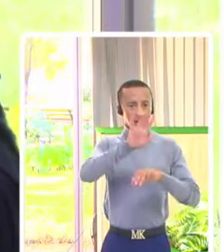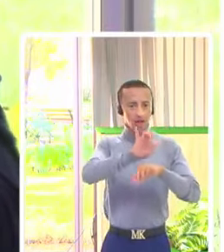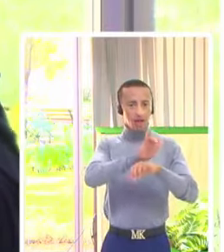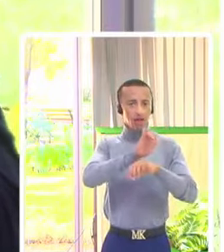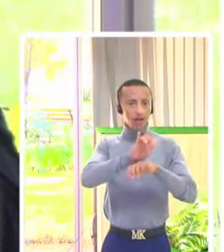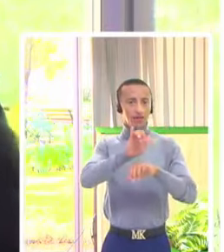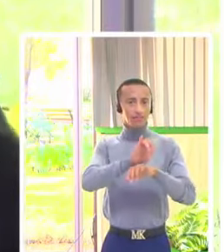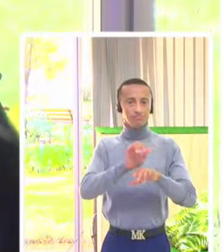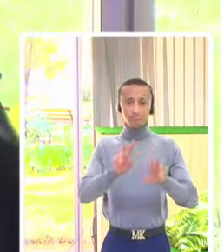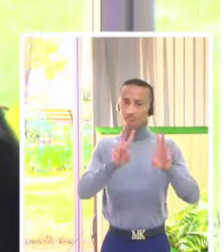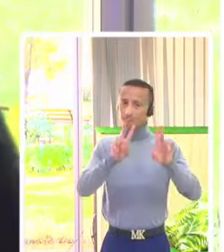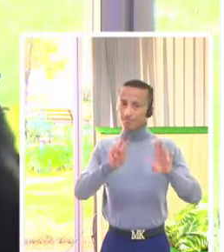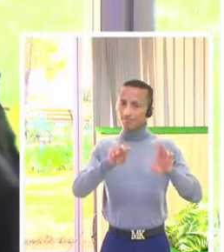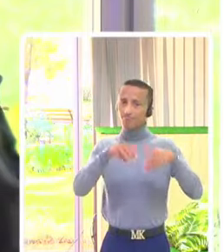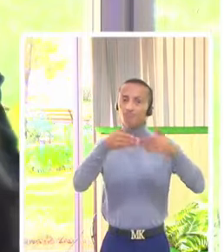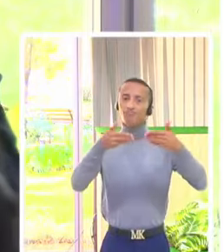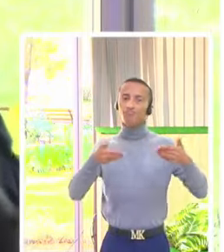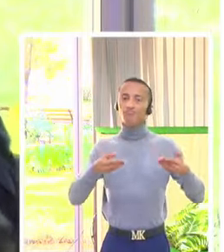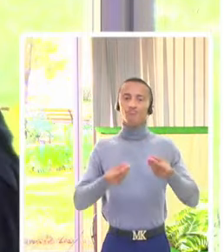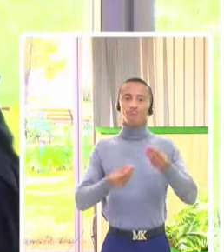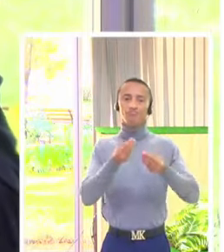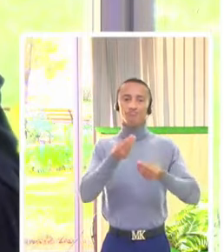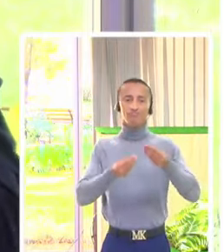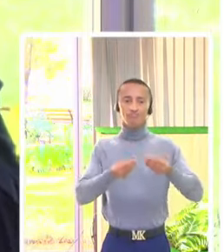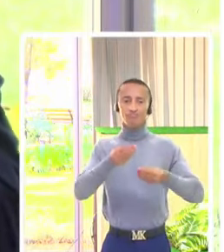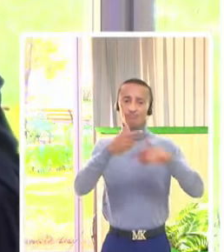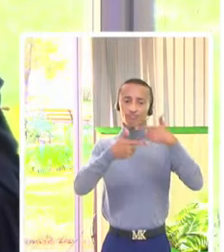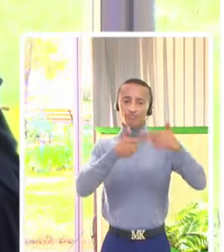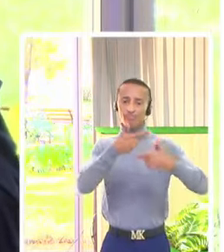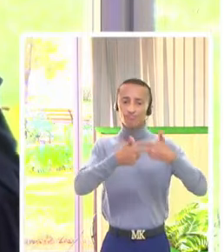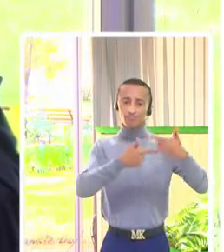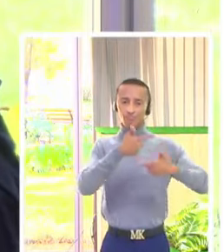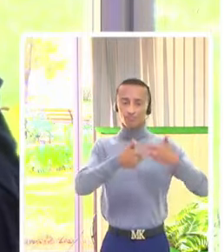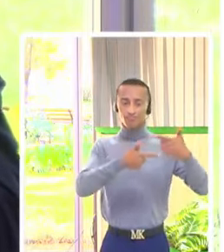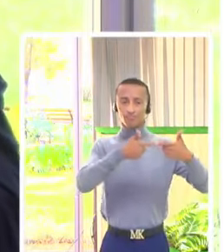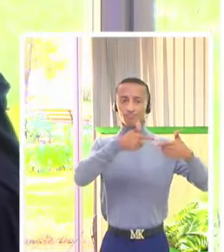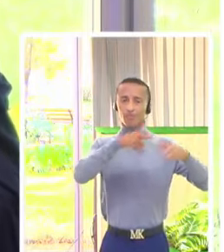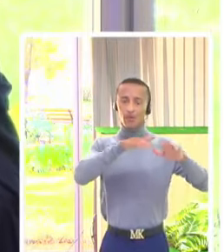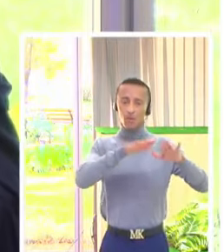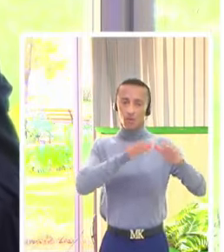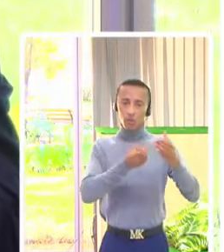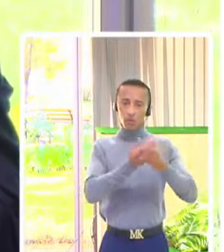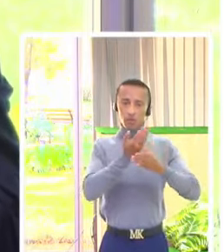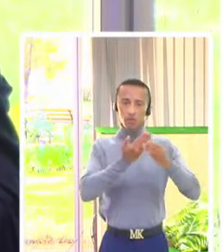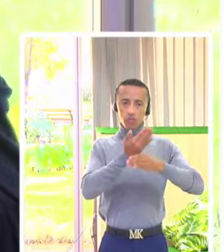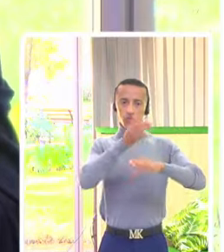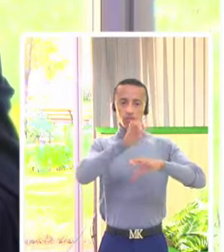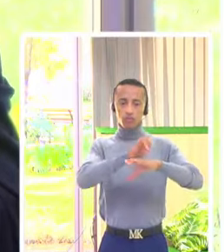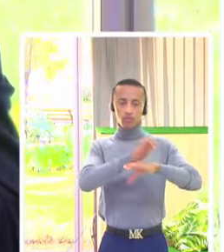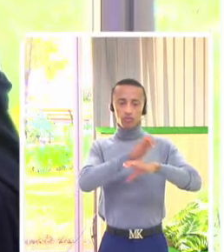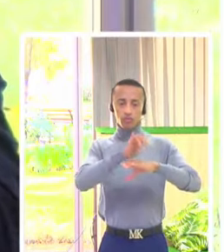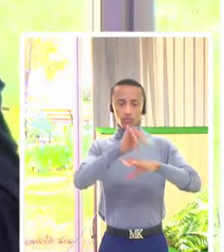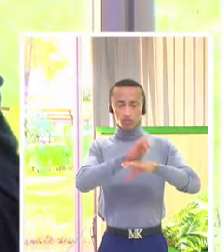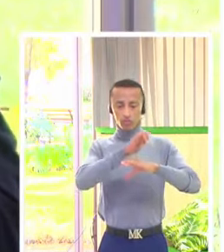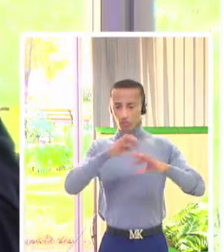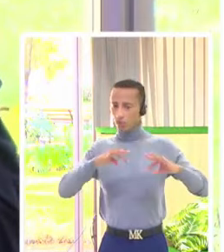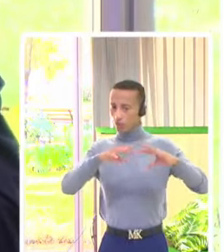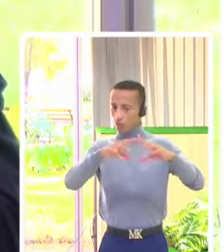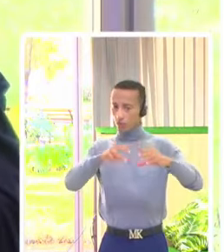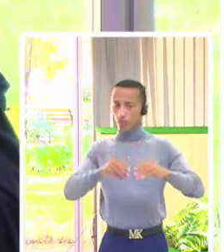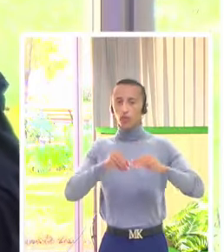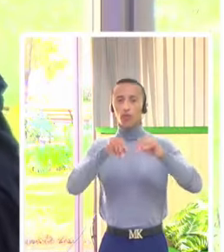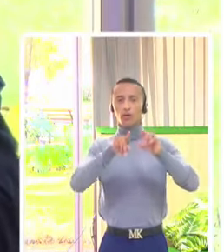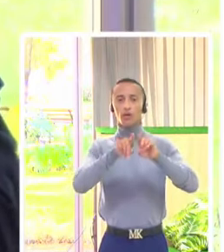The way we went about, and this is for every DPI component, is that the